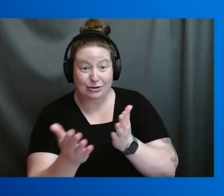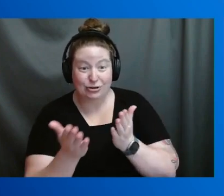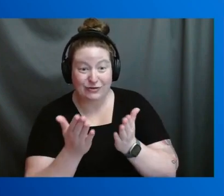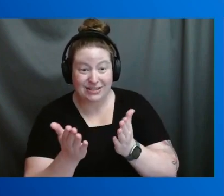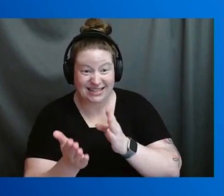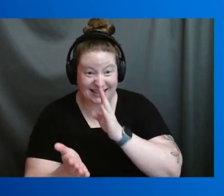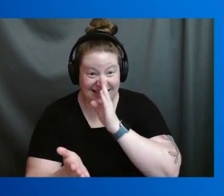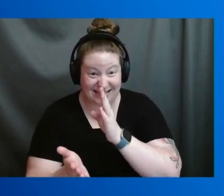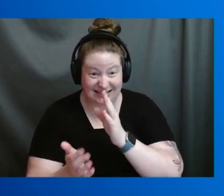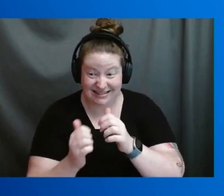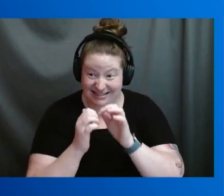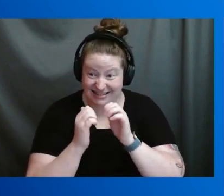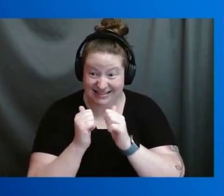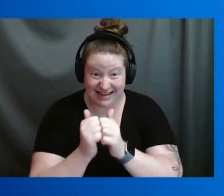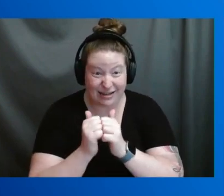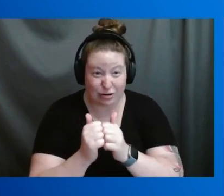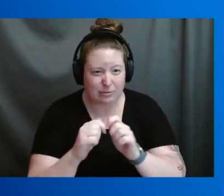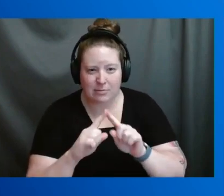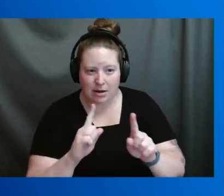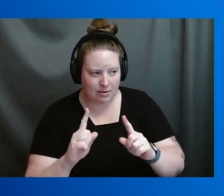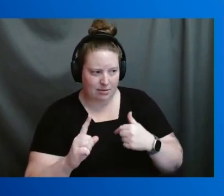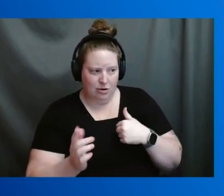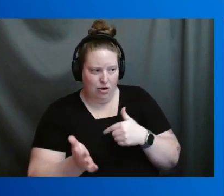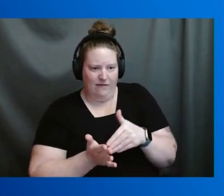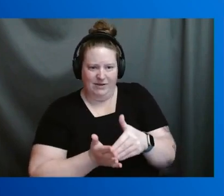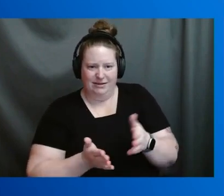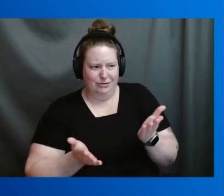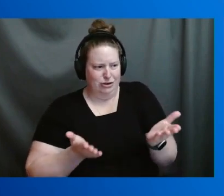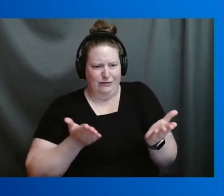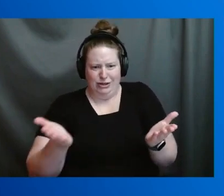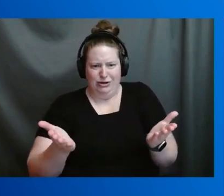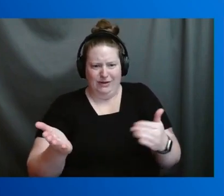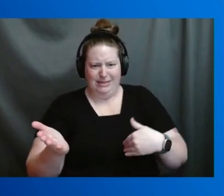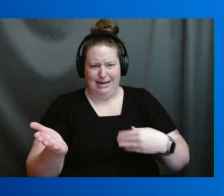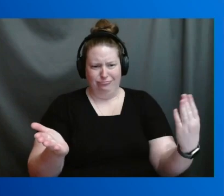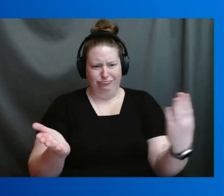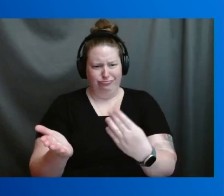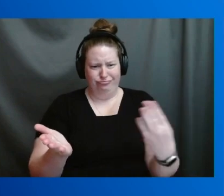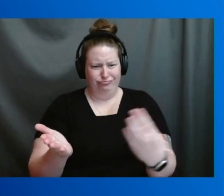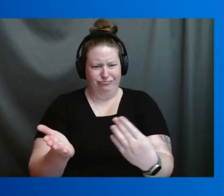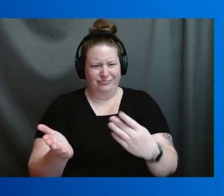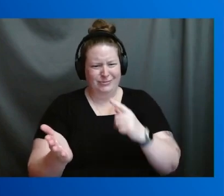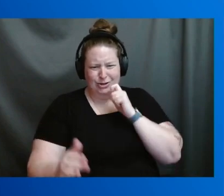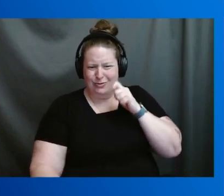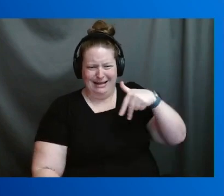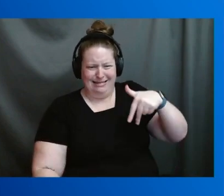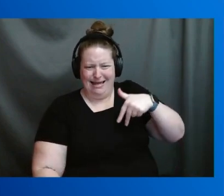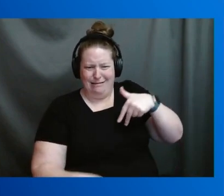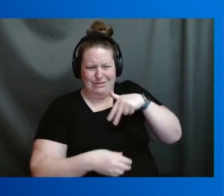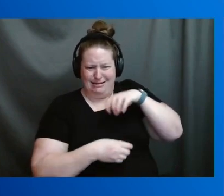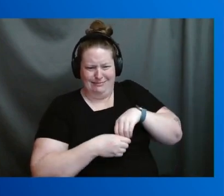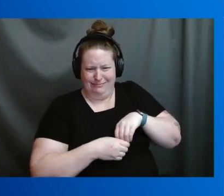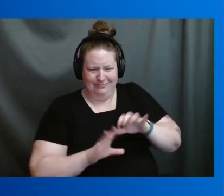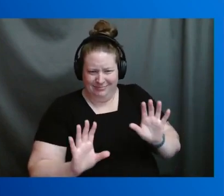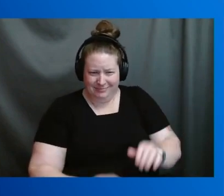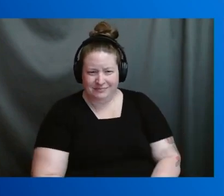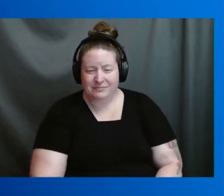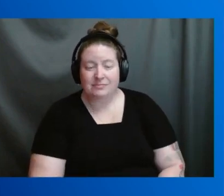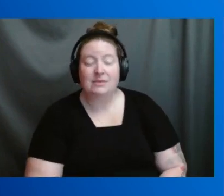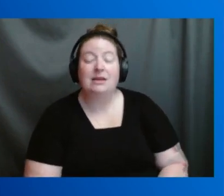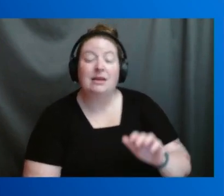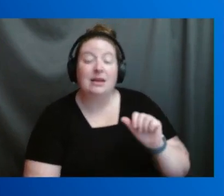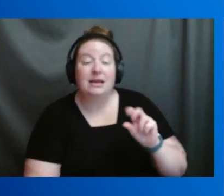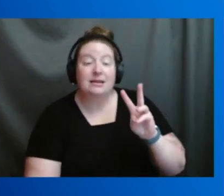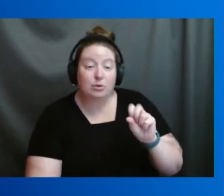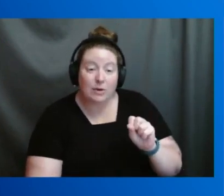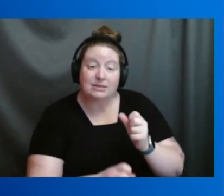connectivity better. So oftentimes, the reason to kind of constantly look at optimization is AWS is constantly making service connectivity easier and